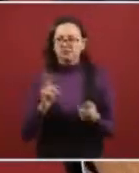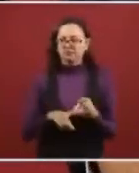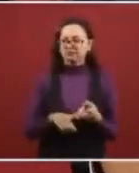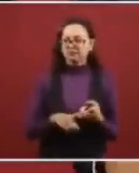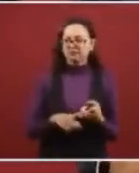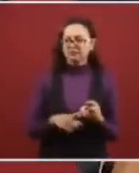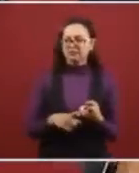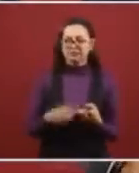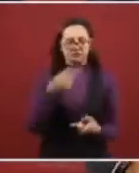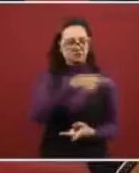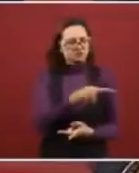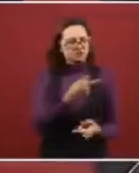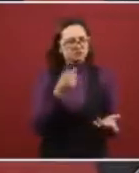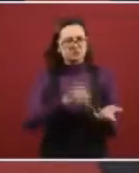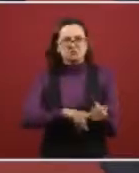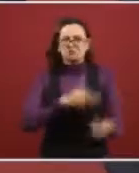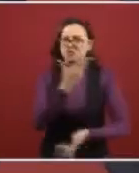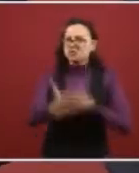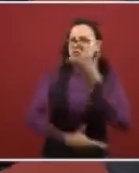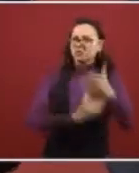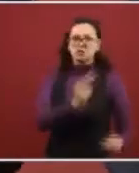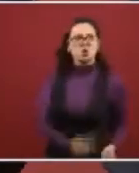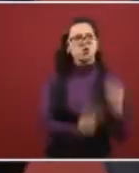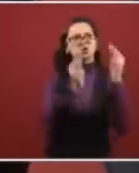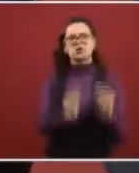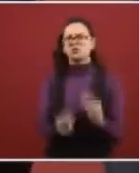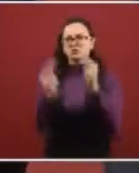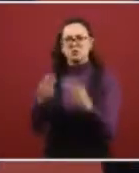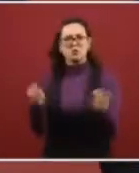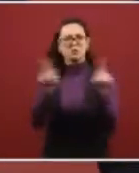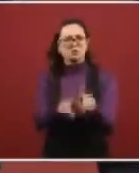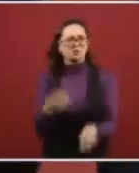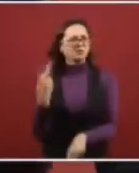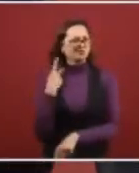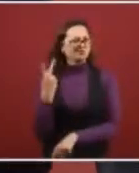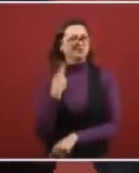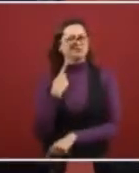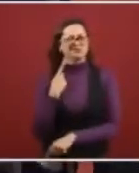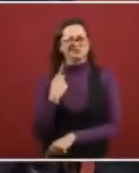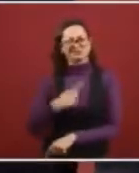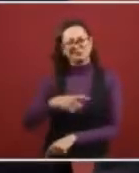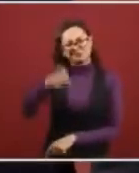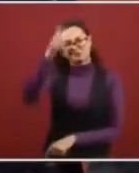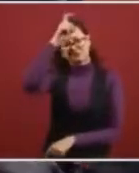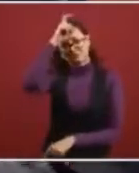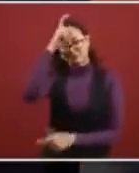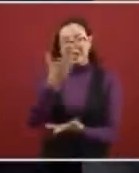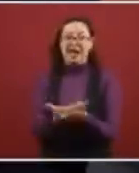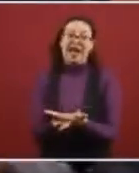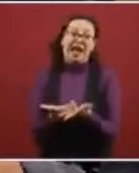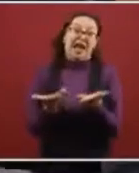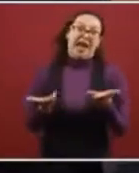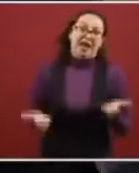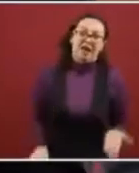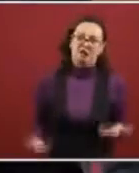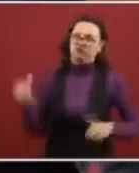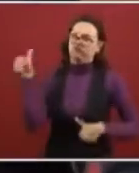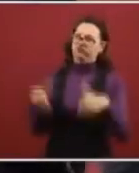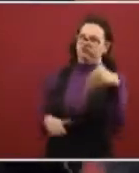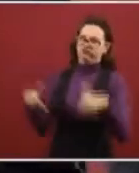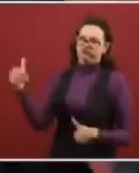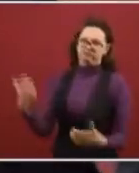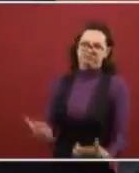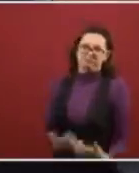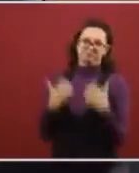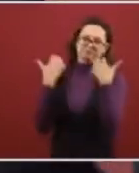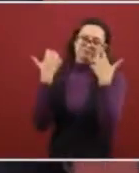were offering de todo services tipo. Of every type. Entonces por eso and that's la inconformidad why y piensan inconformity. And they